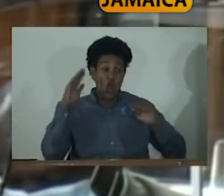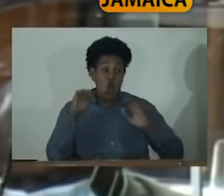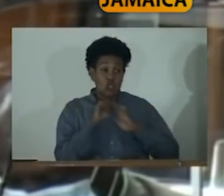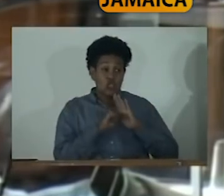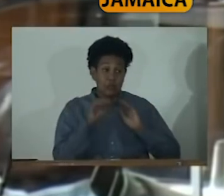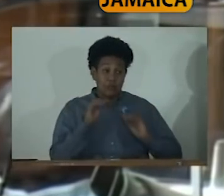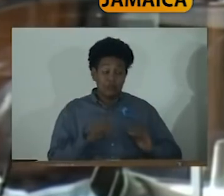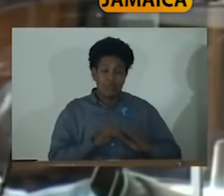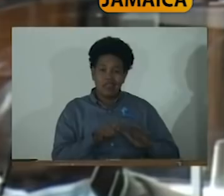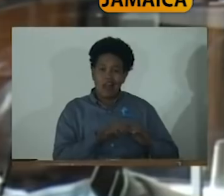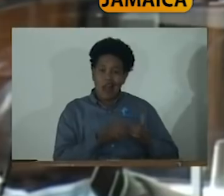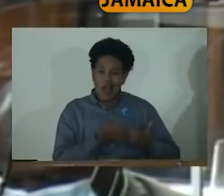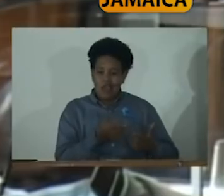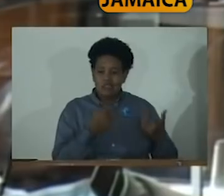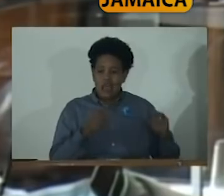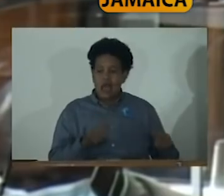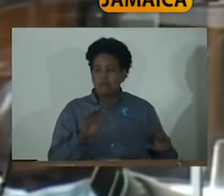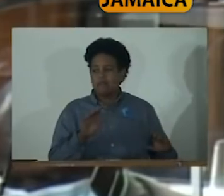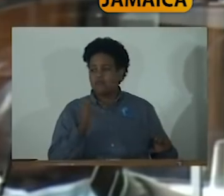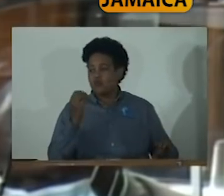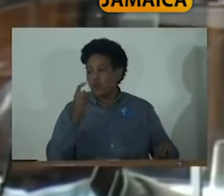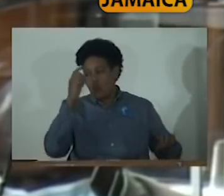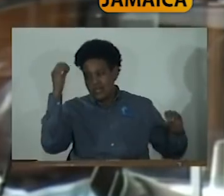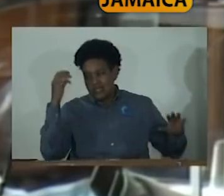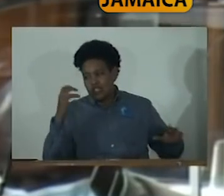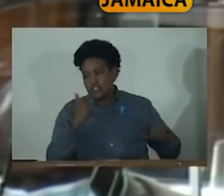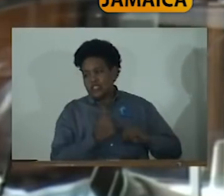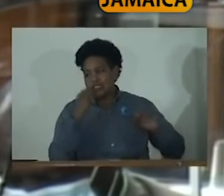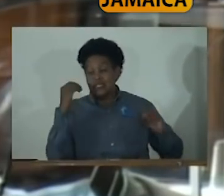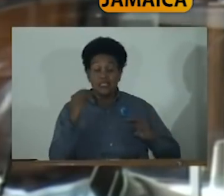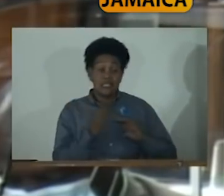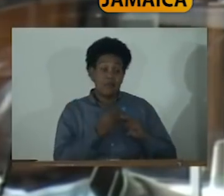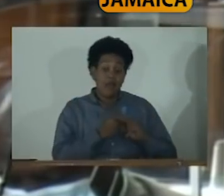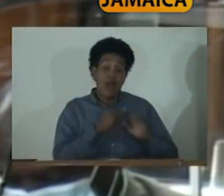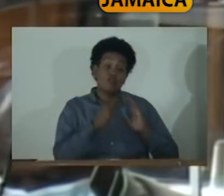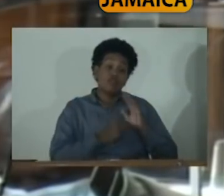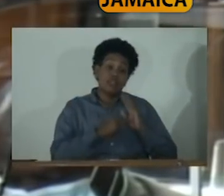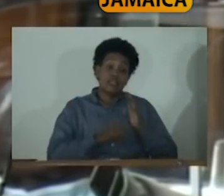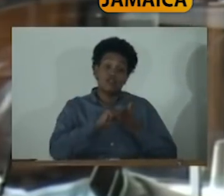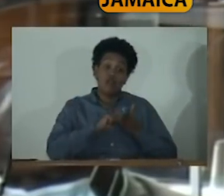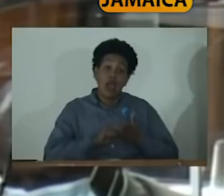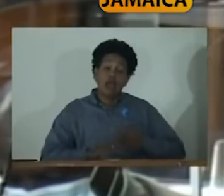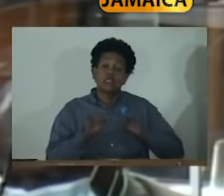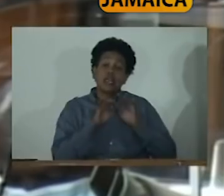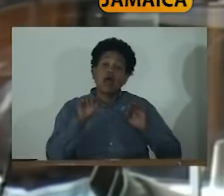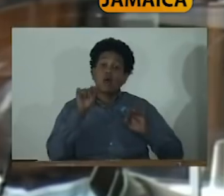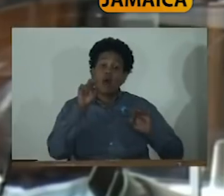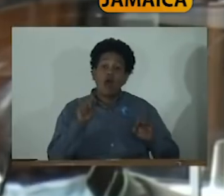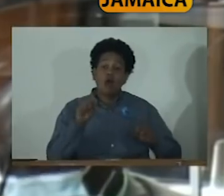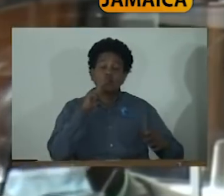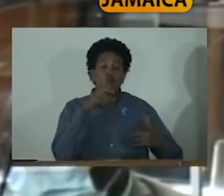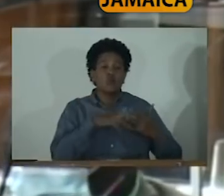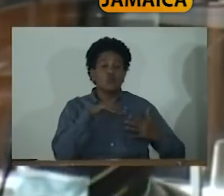in a class. So the one teacher teaches maths, reading, writing, language arts, social